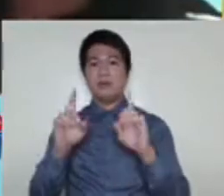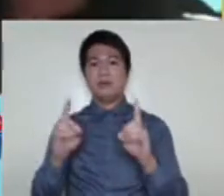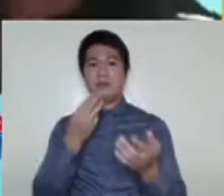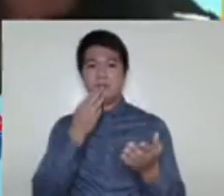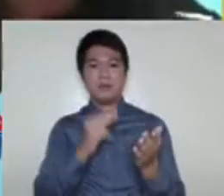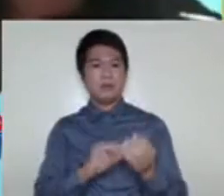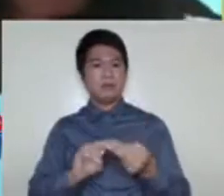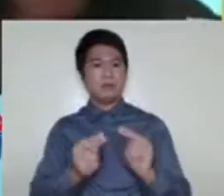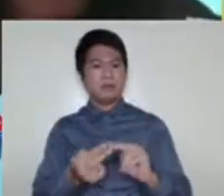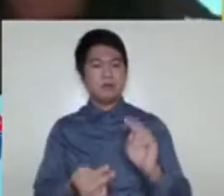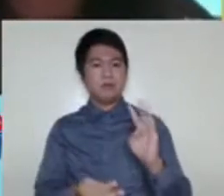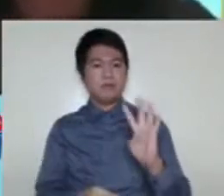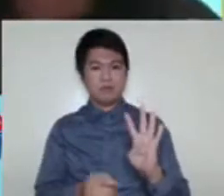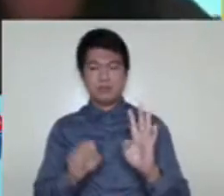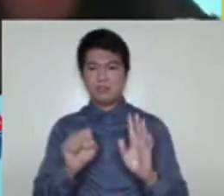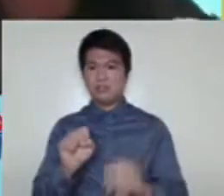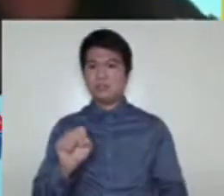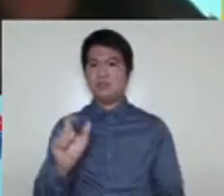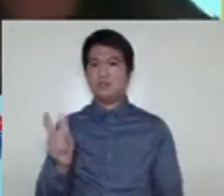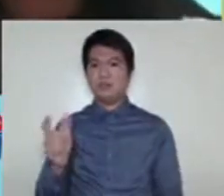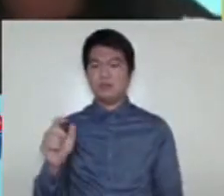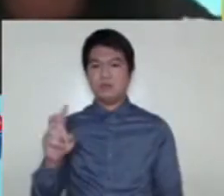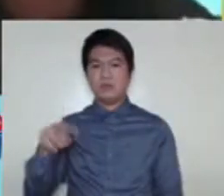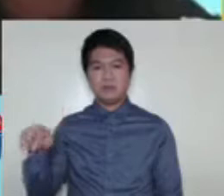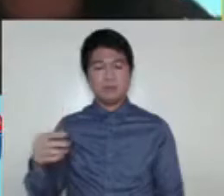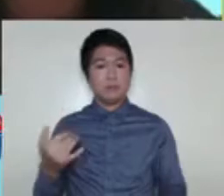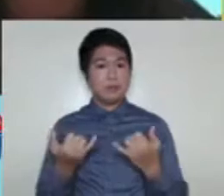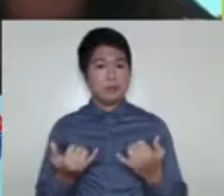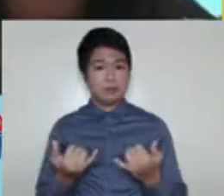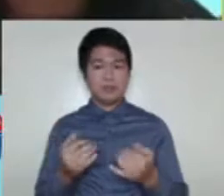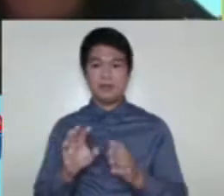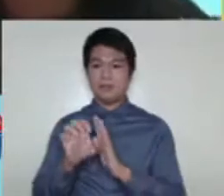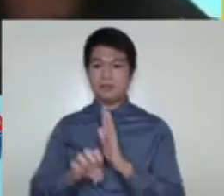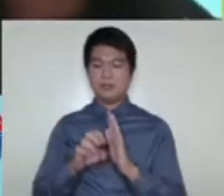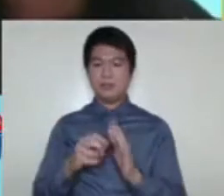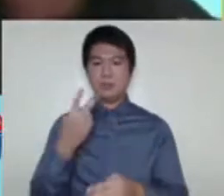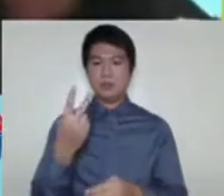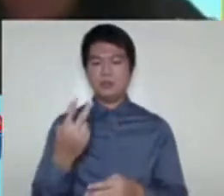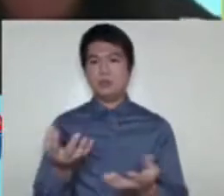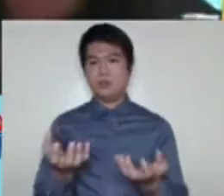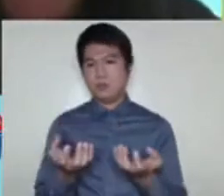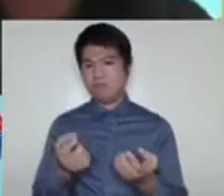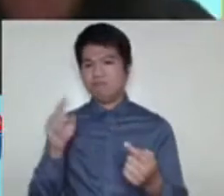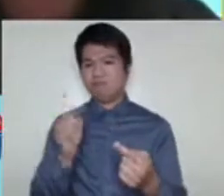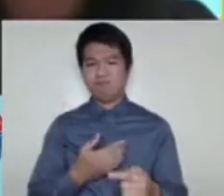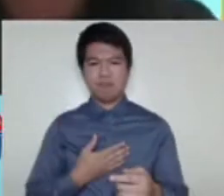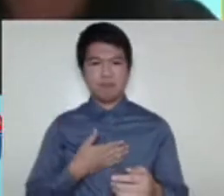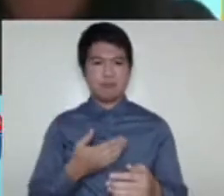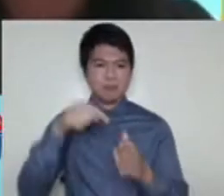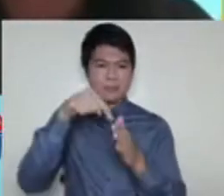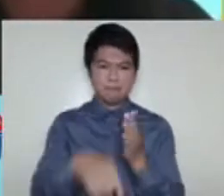2022. So this time, on episode 2, we intend to go deeper or dive into the